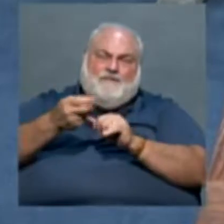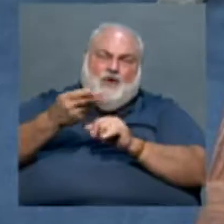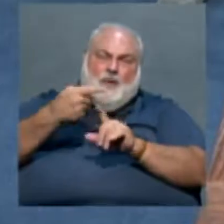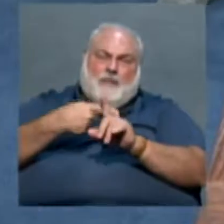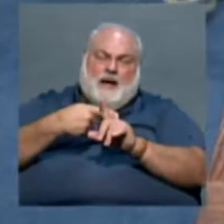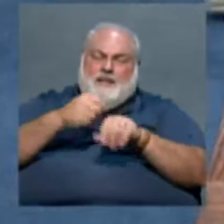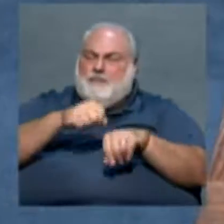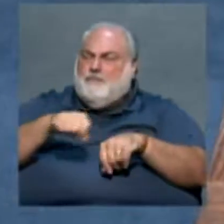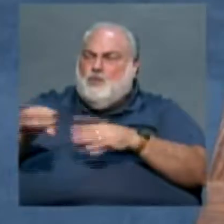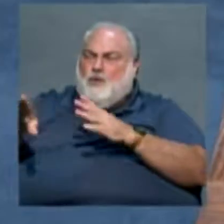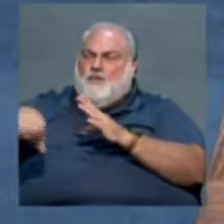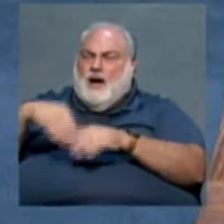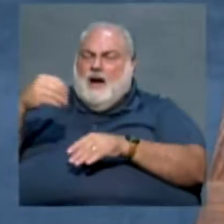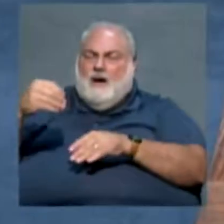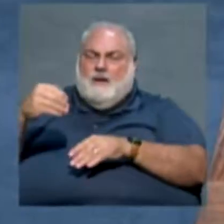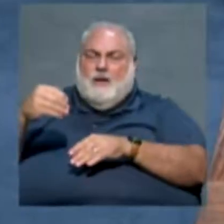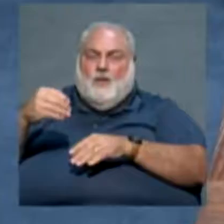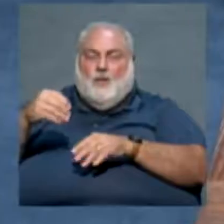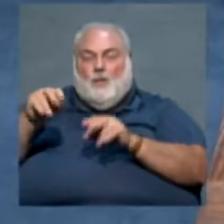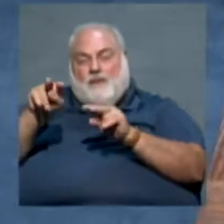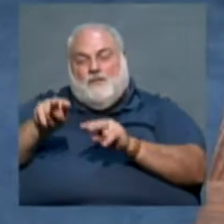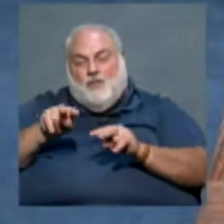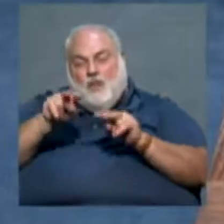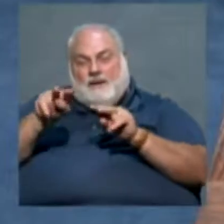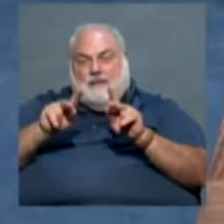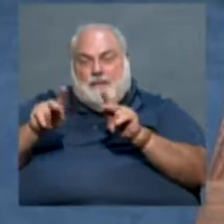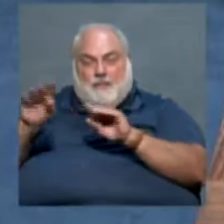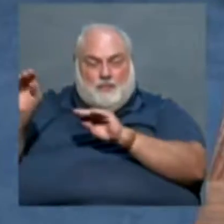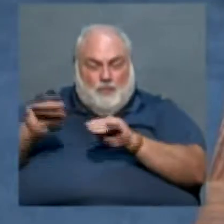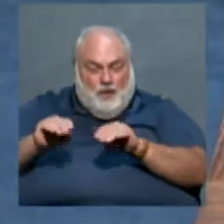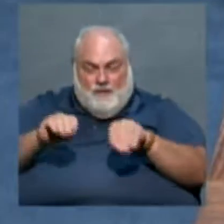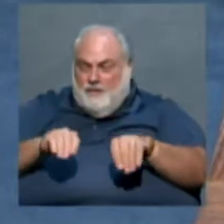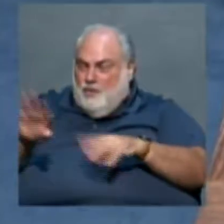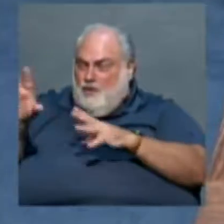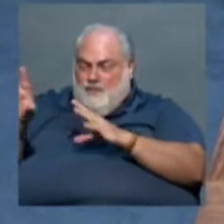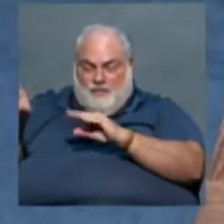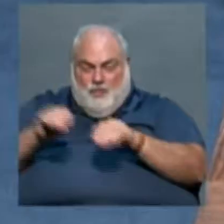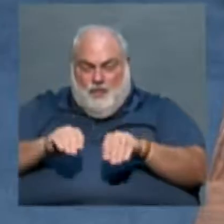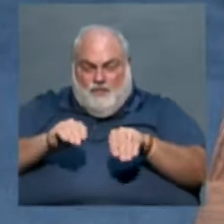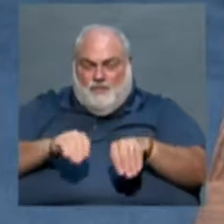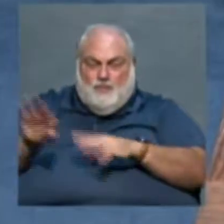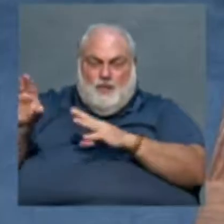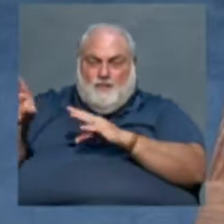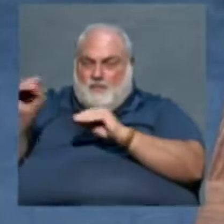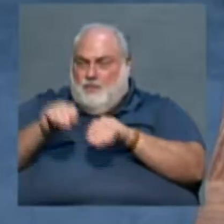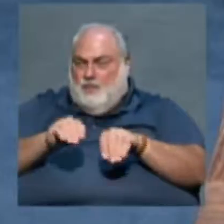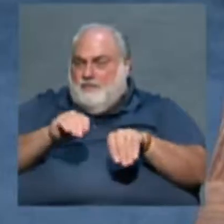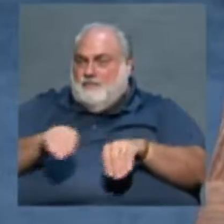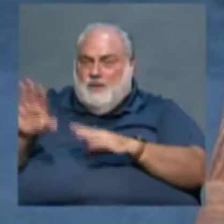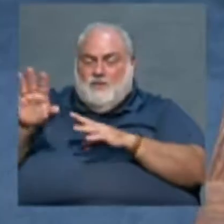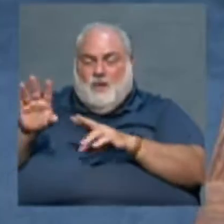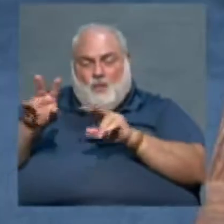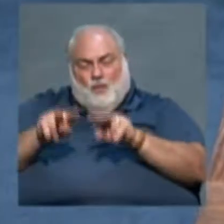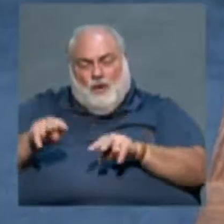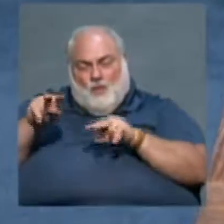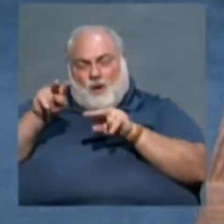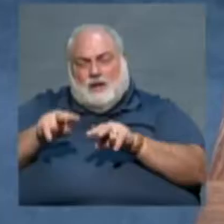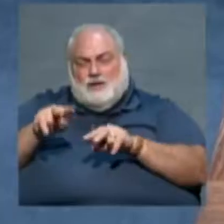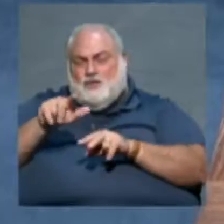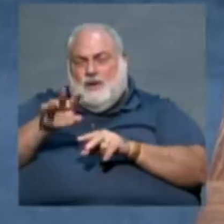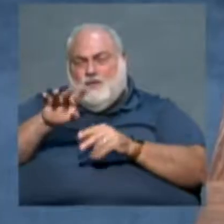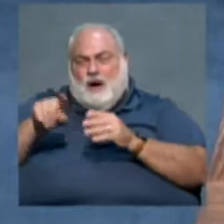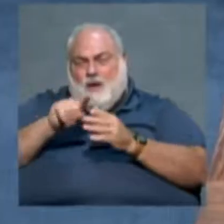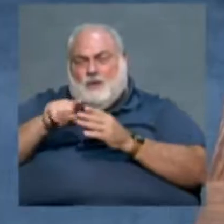or they're being evicted. We've watched people leave. You heard last time that there's not been evictions. We've watched this stuff happening. We're there 24 hours a